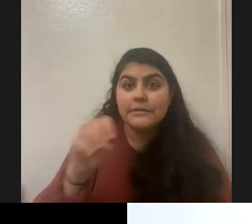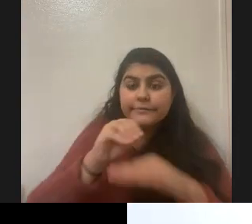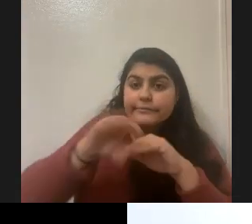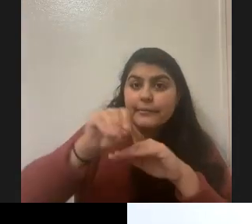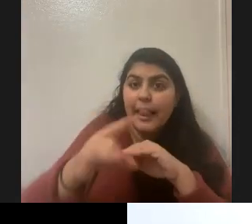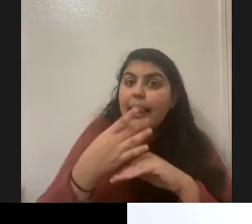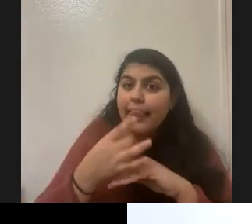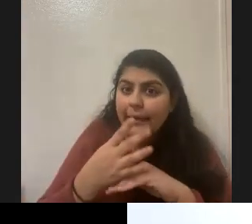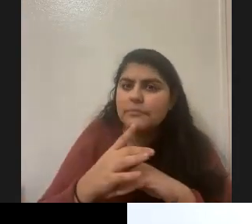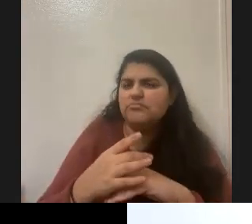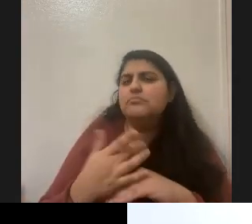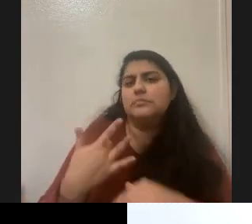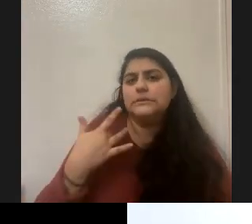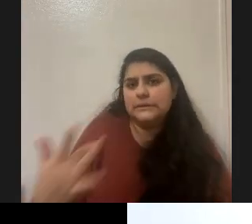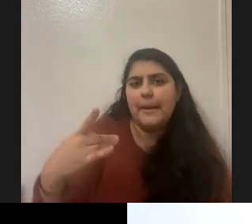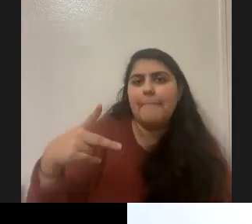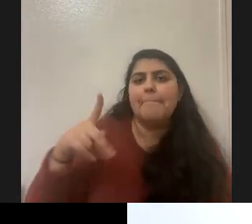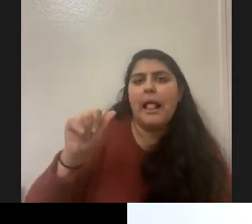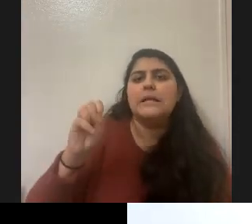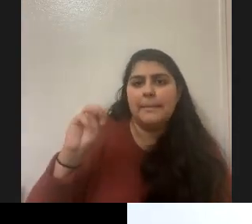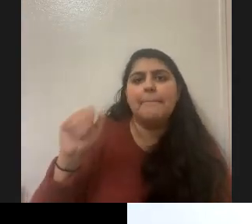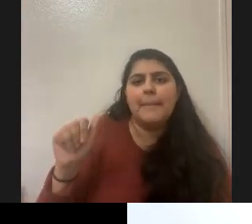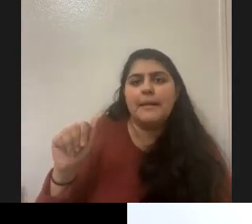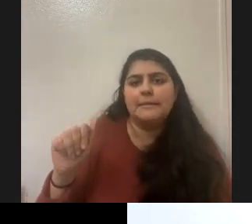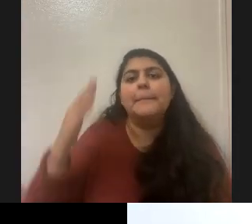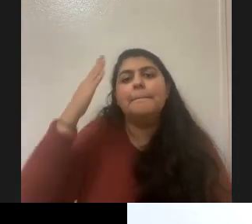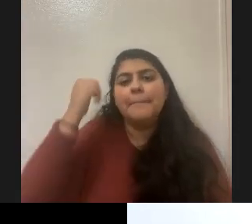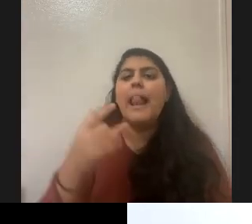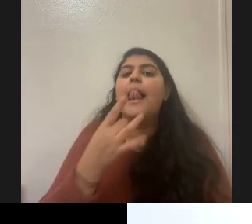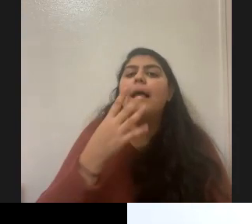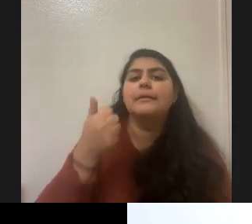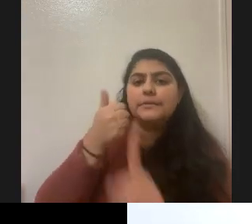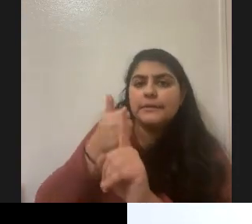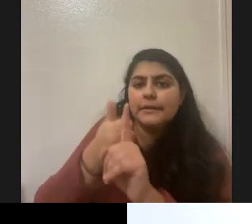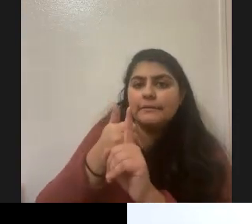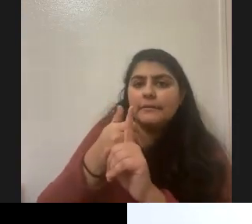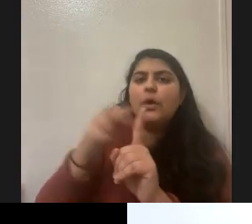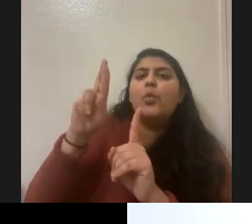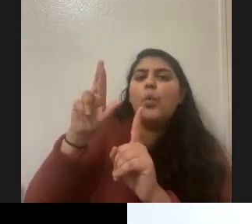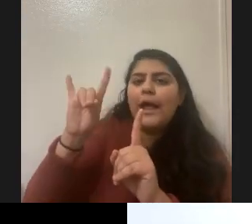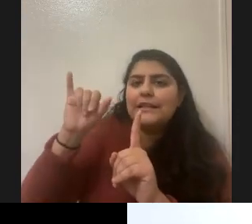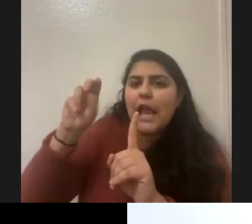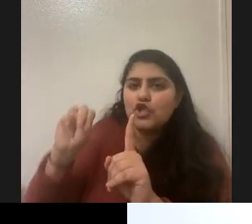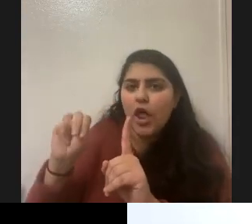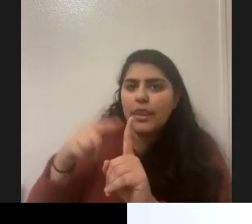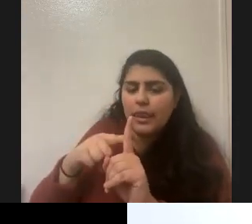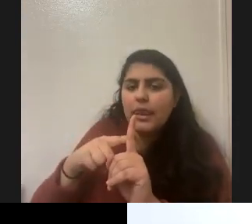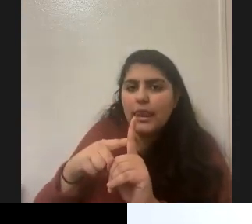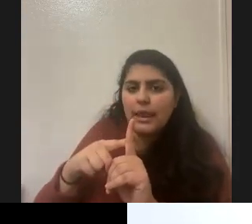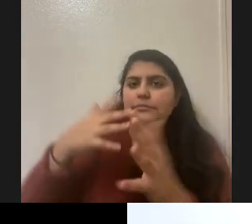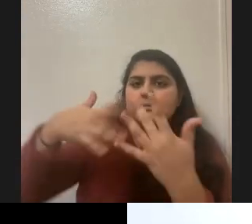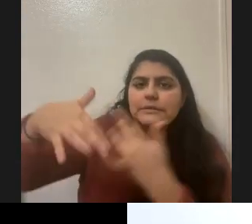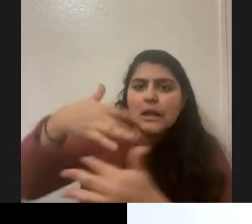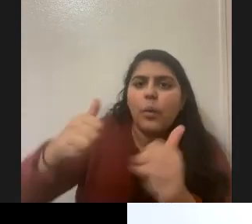generally is a plasma, mostly because, you know, light is in itself radiation and it's interacting, you know,